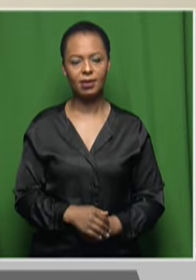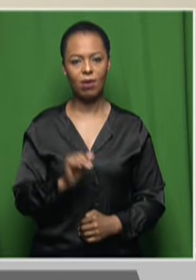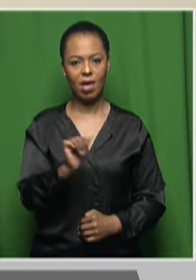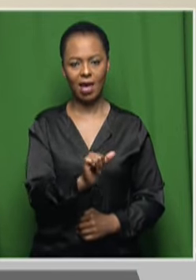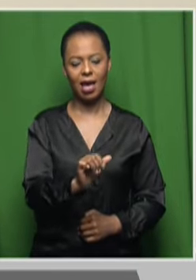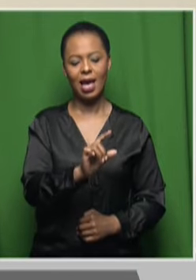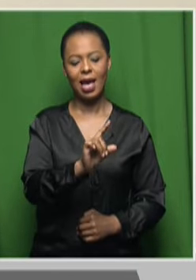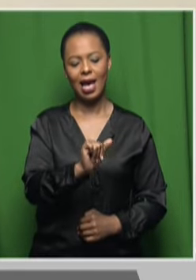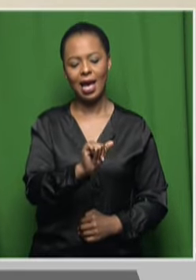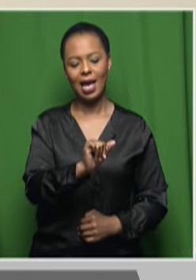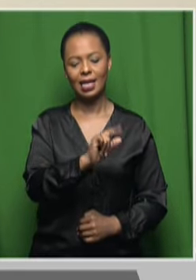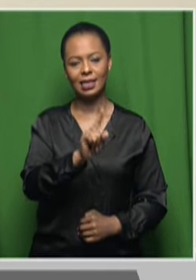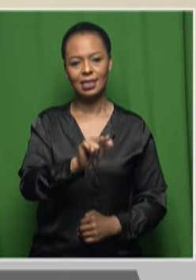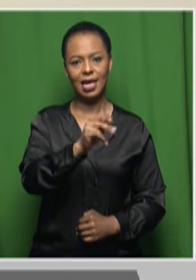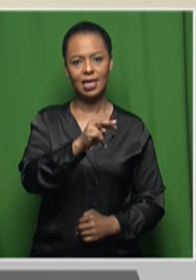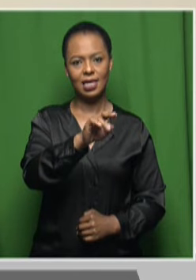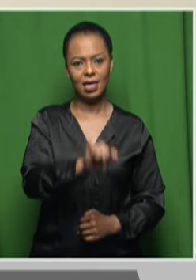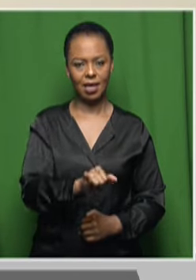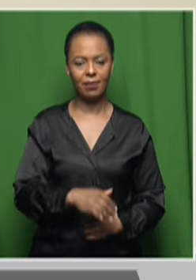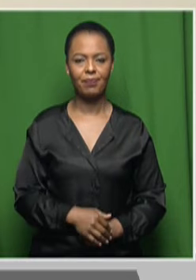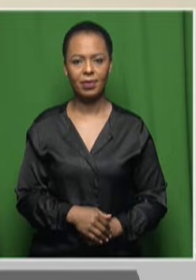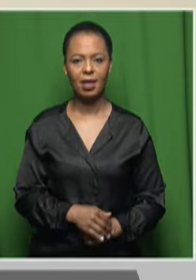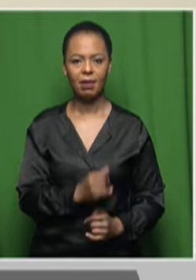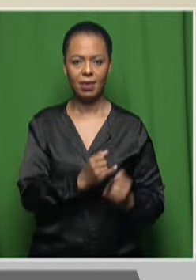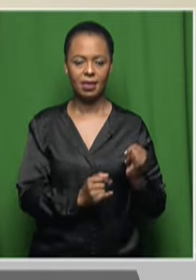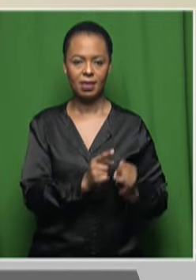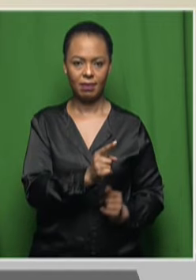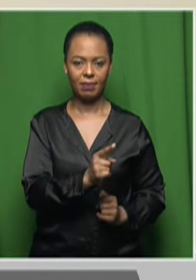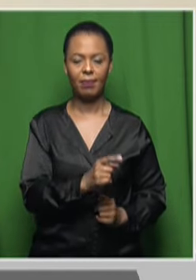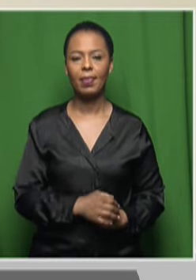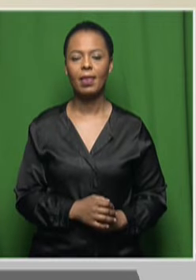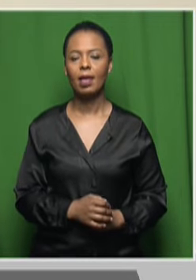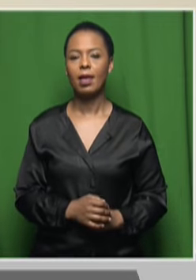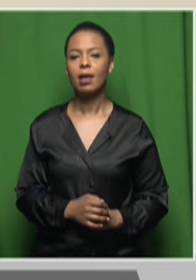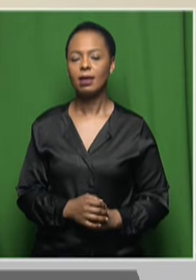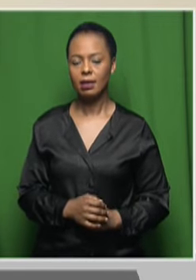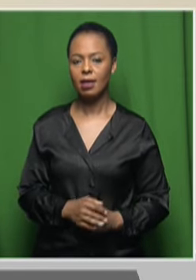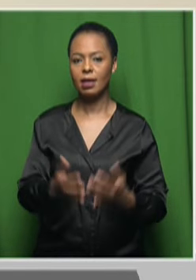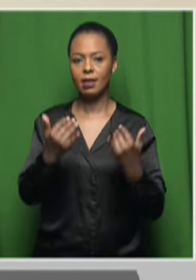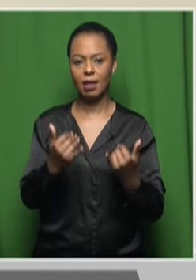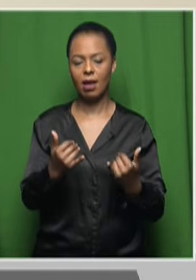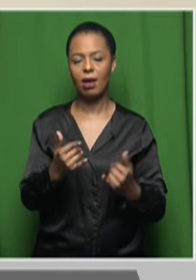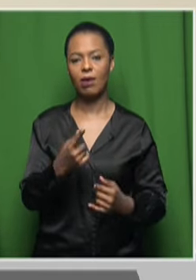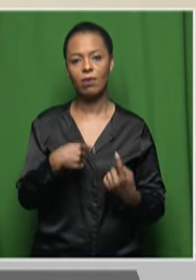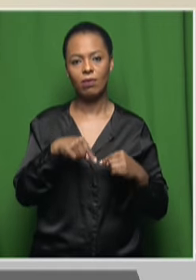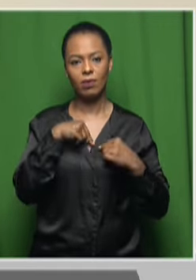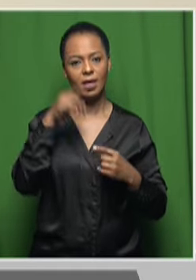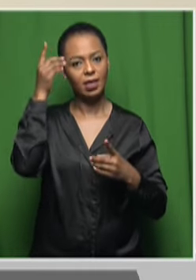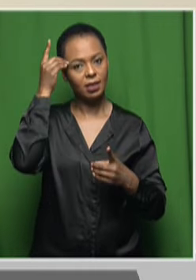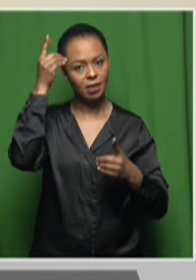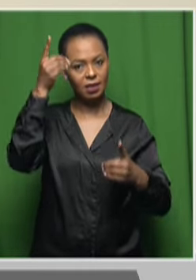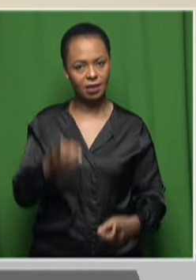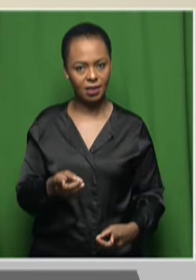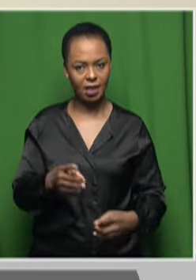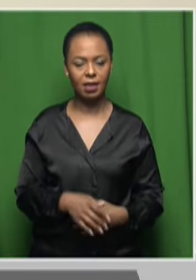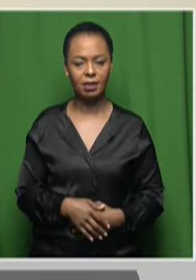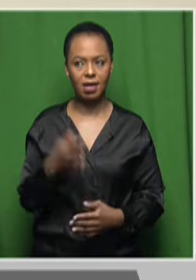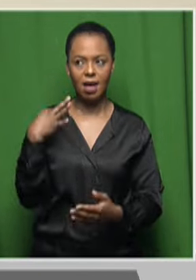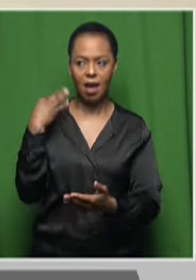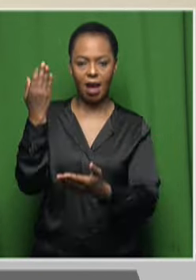And secondly, once more, thanks for having us. Leon, we have decided to launch this application with the